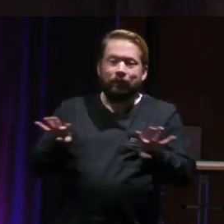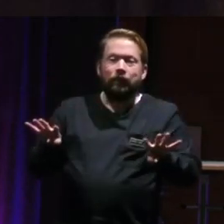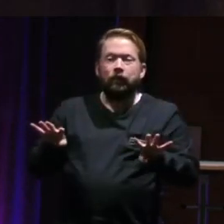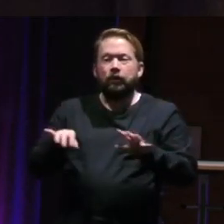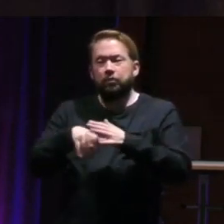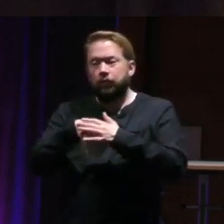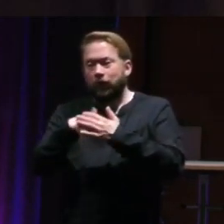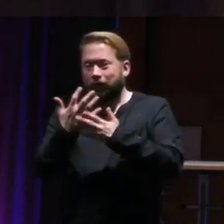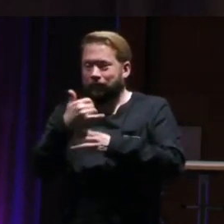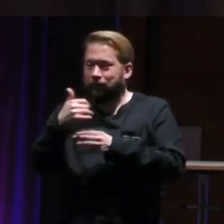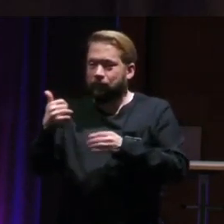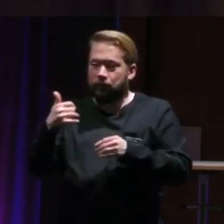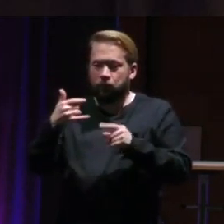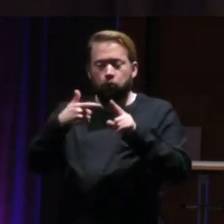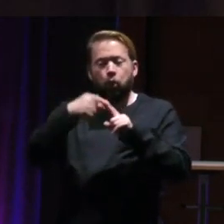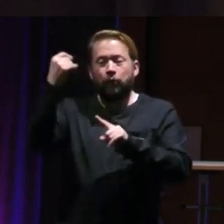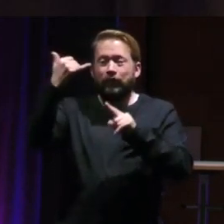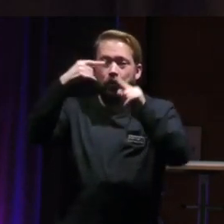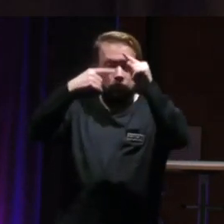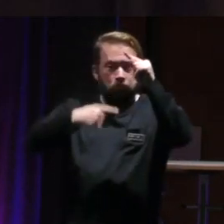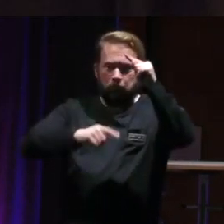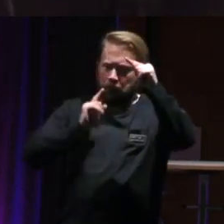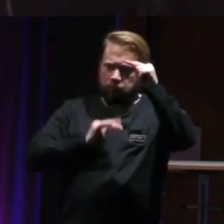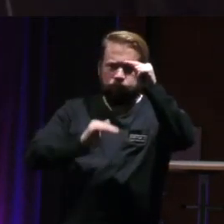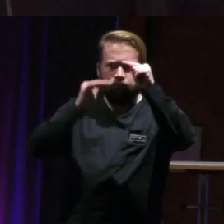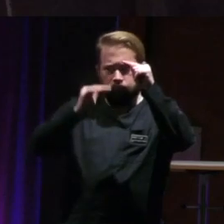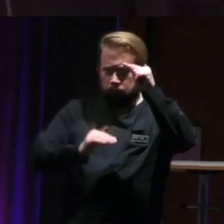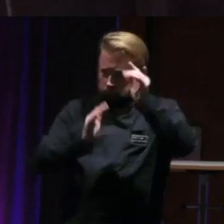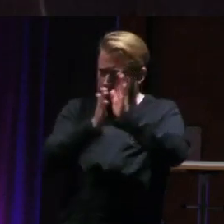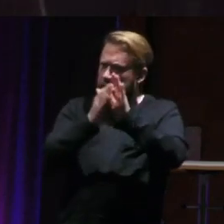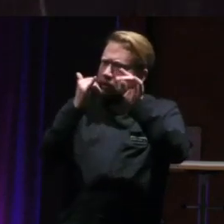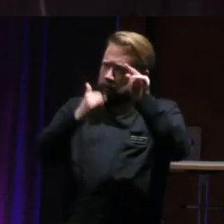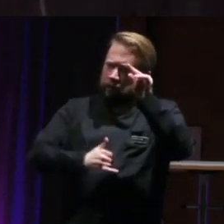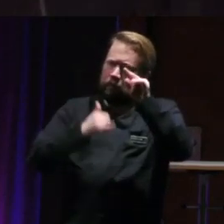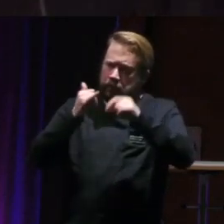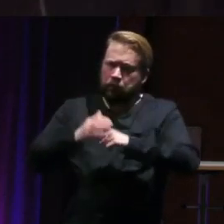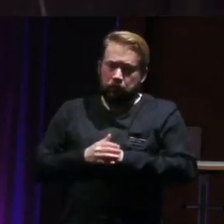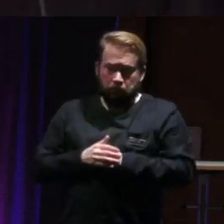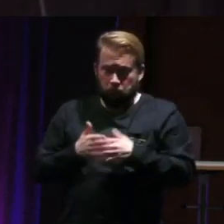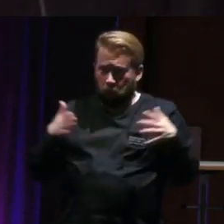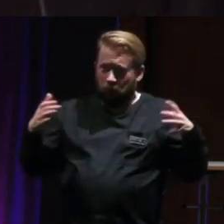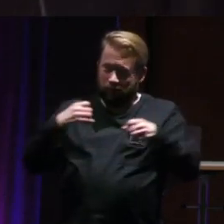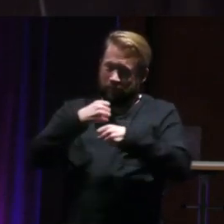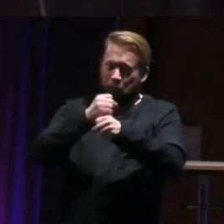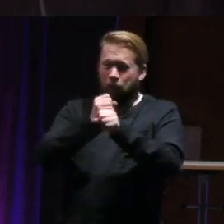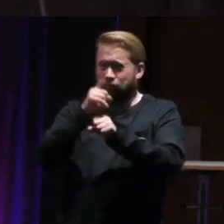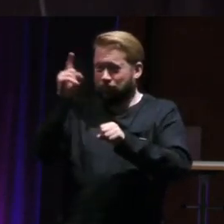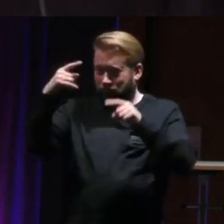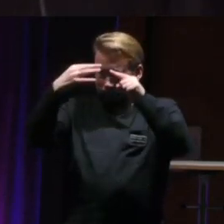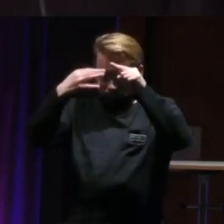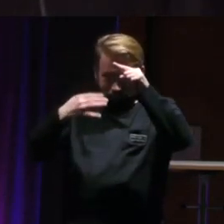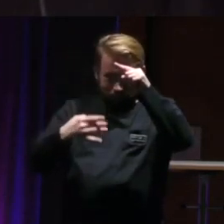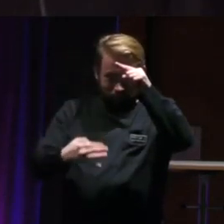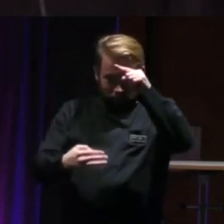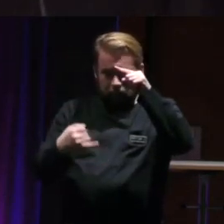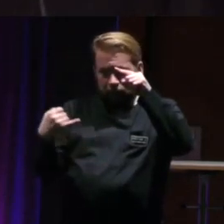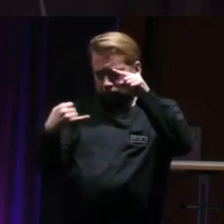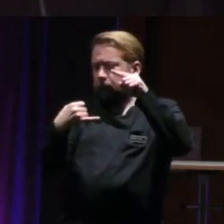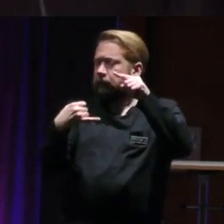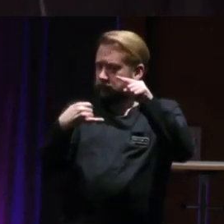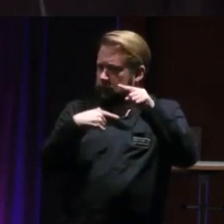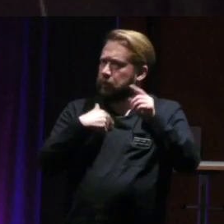on the top 10. Between big, you know, holdings with a lot of money.